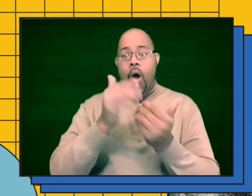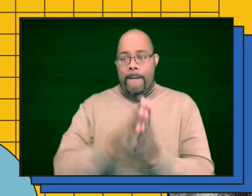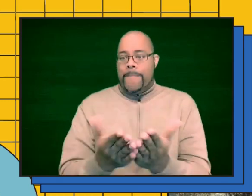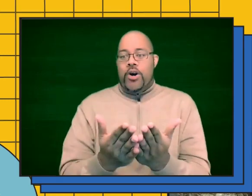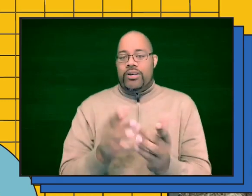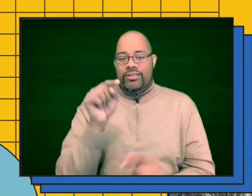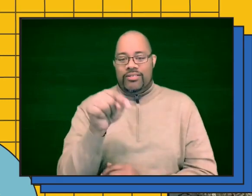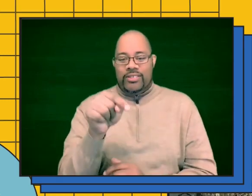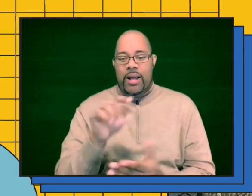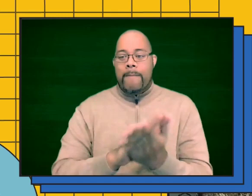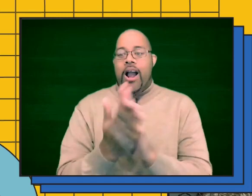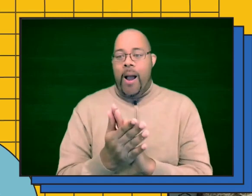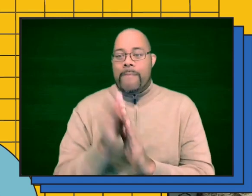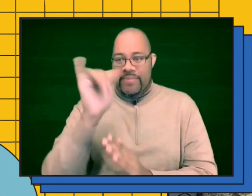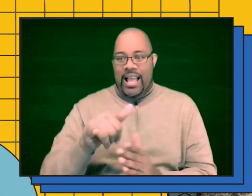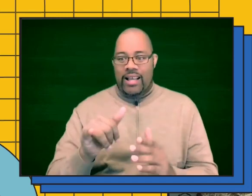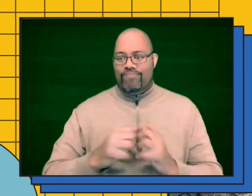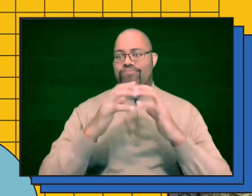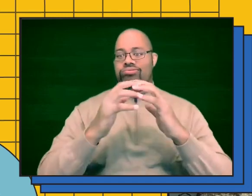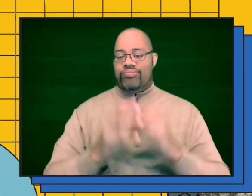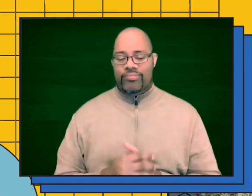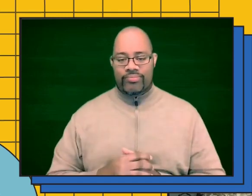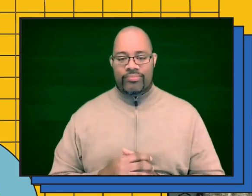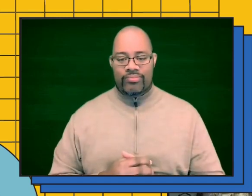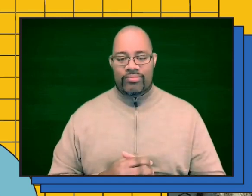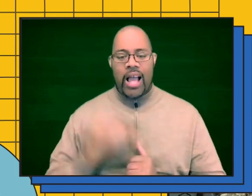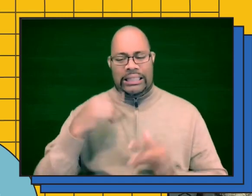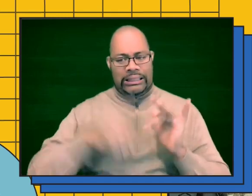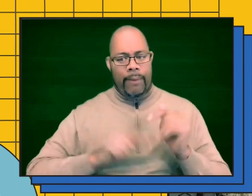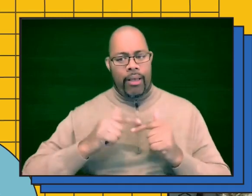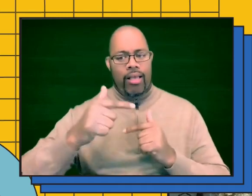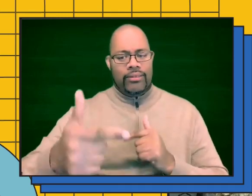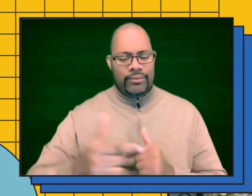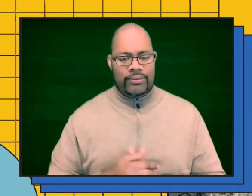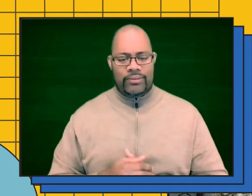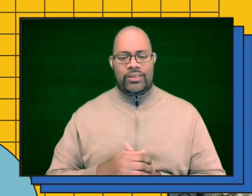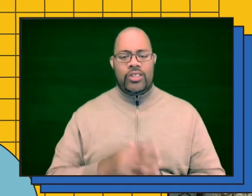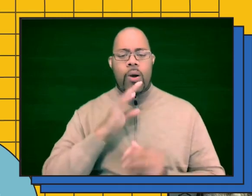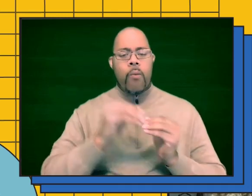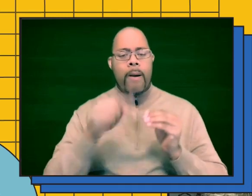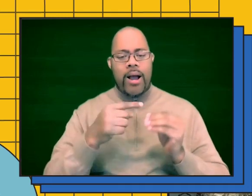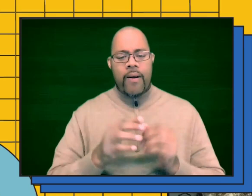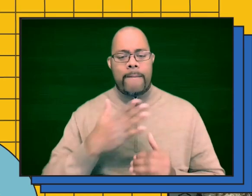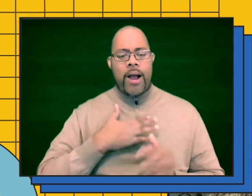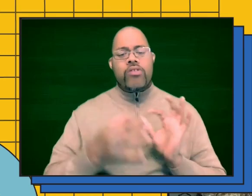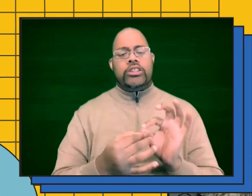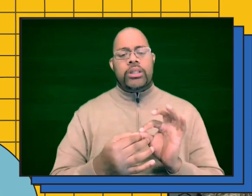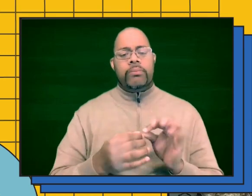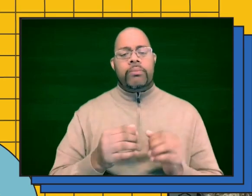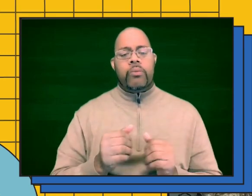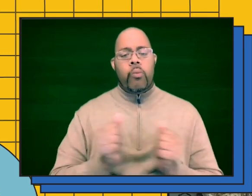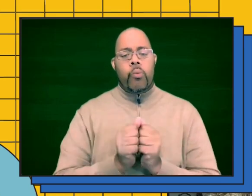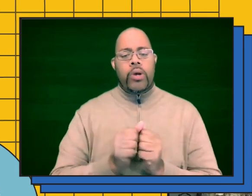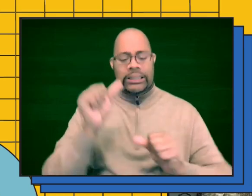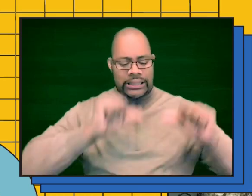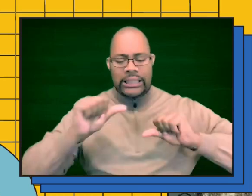So that's how this book became this book. I'm going to skip ahead just to talk a little bit about my